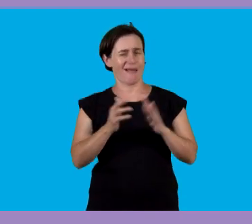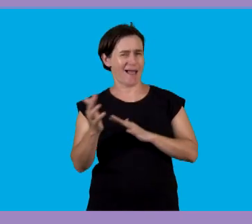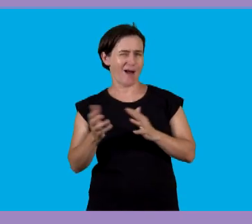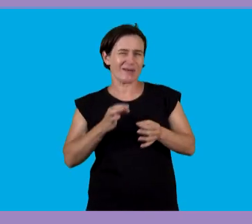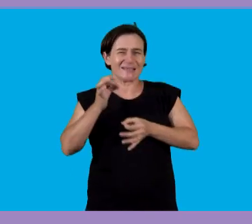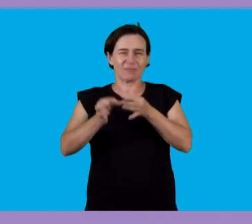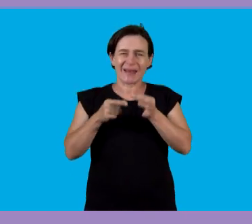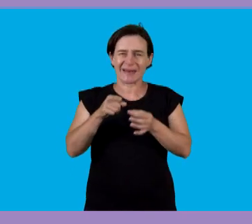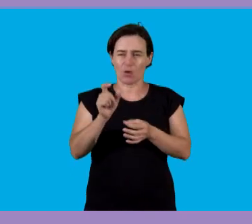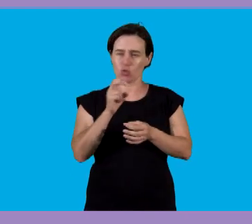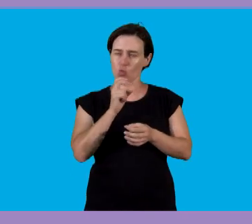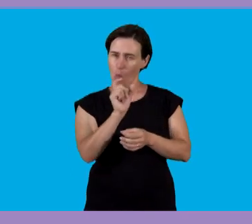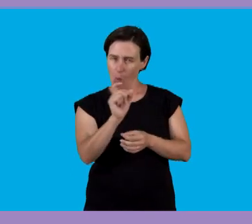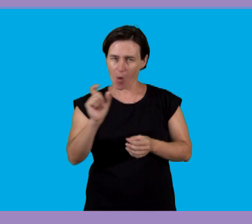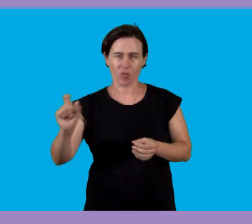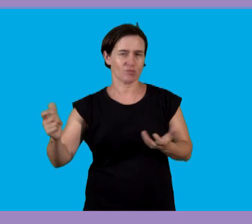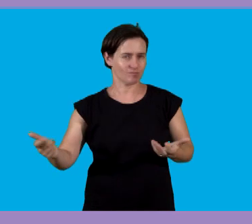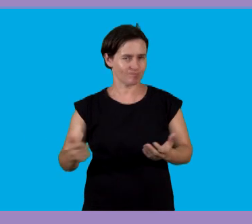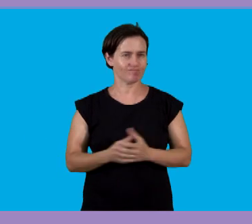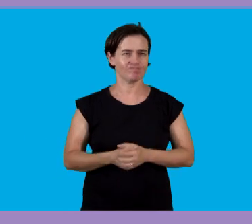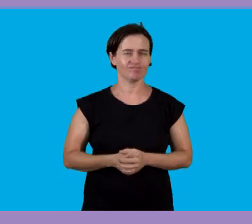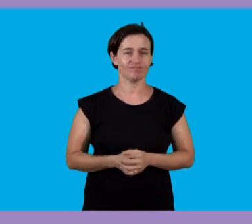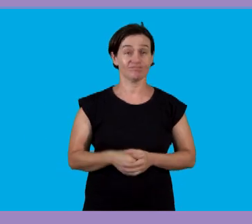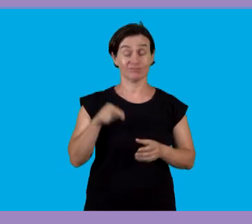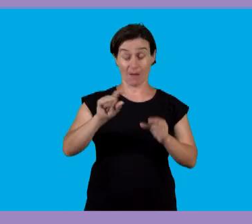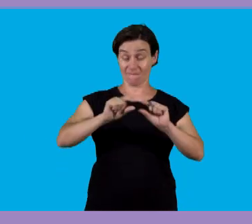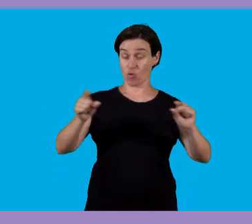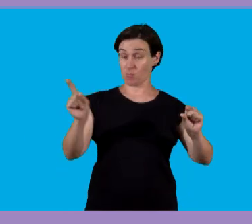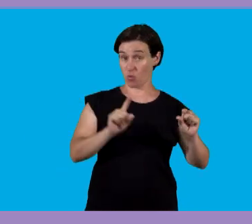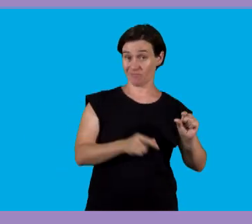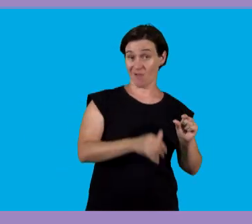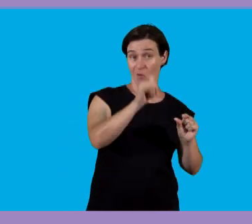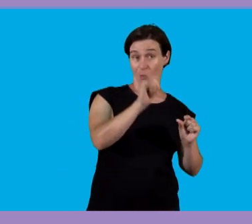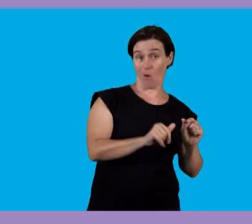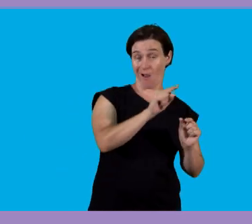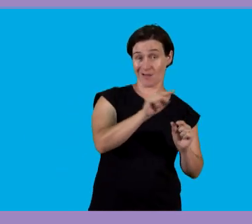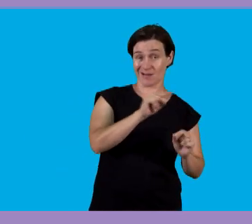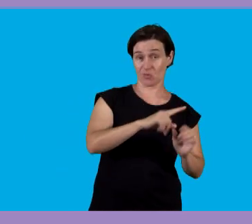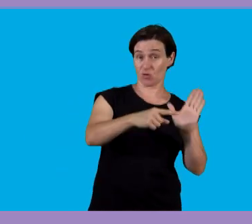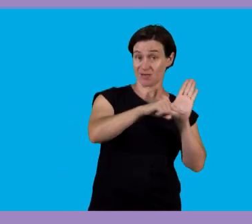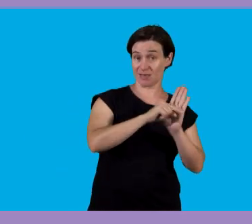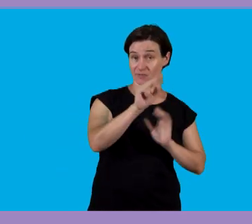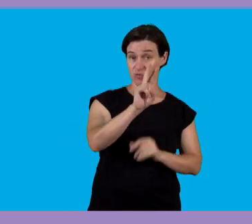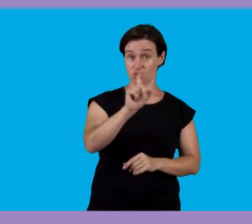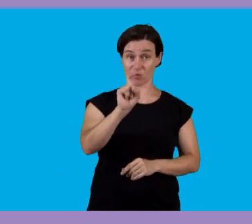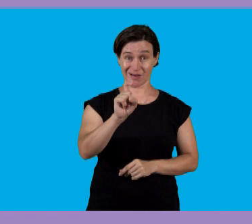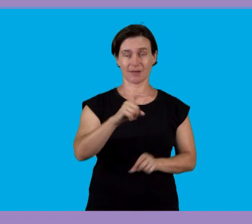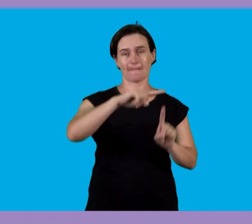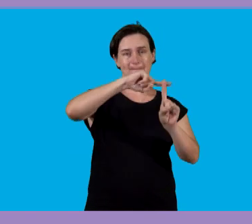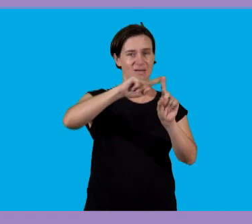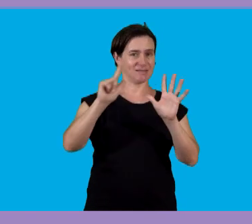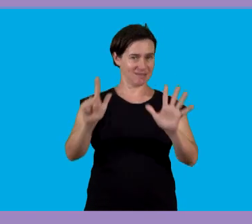can describe in words. The next formula that we have been given here is y is equals